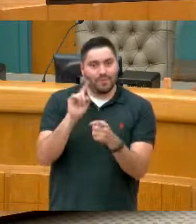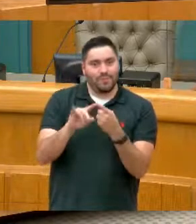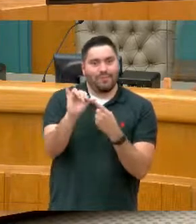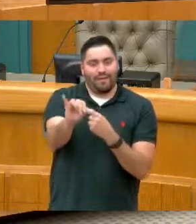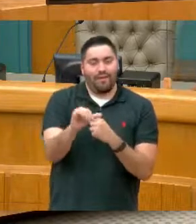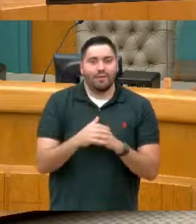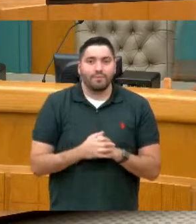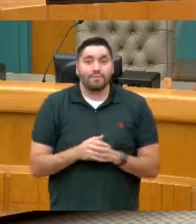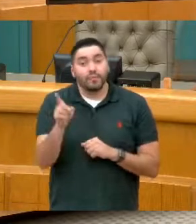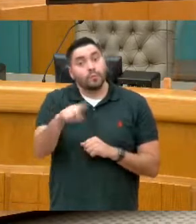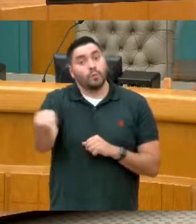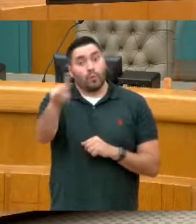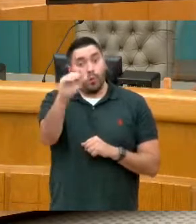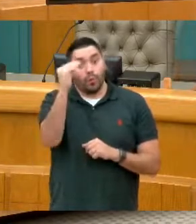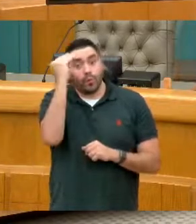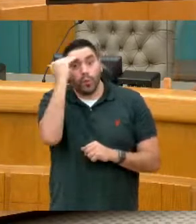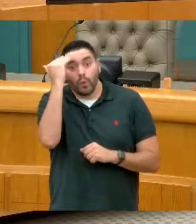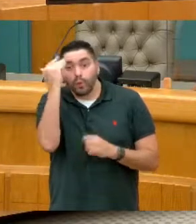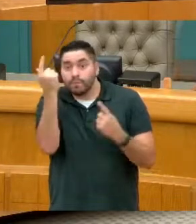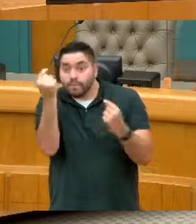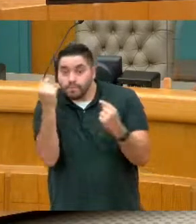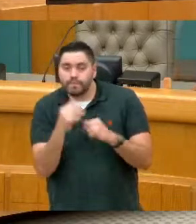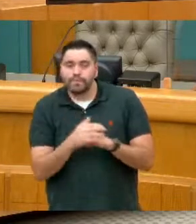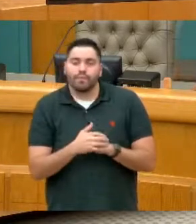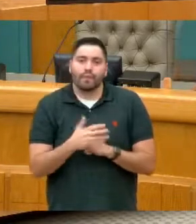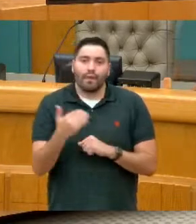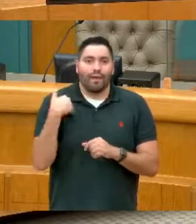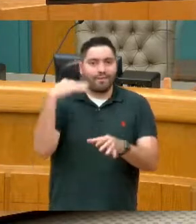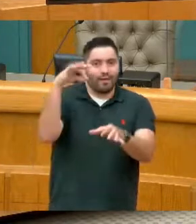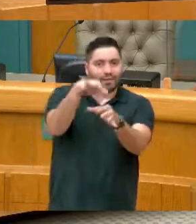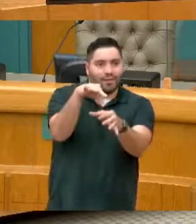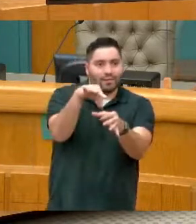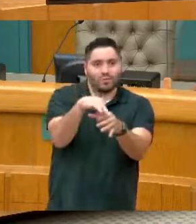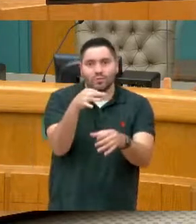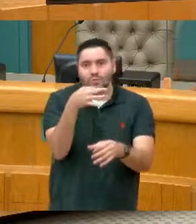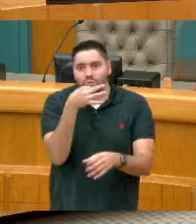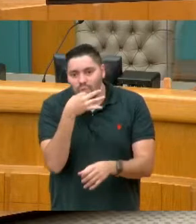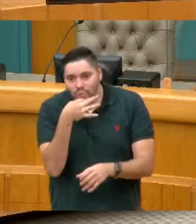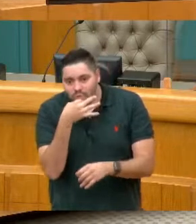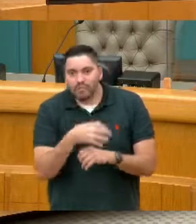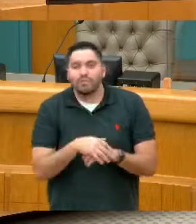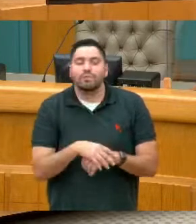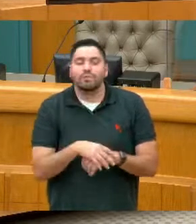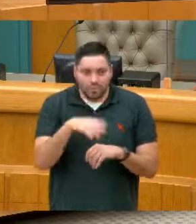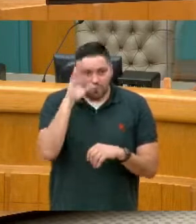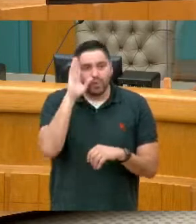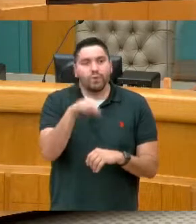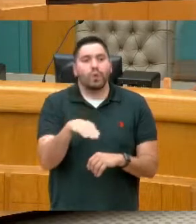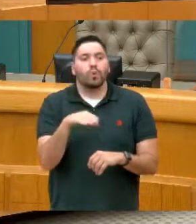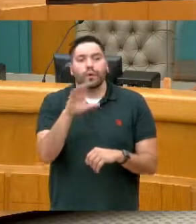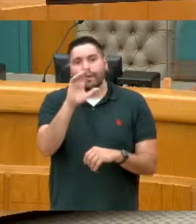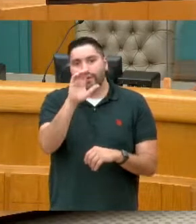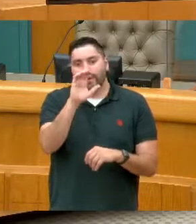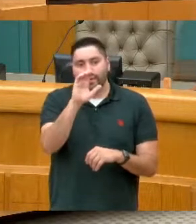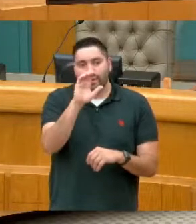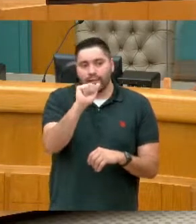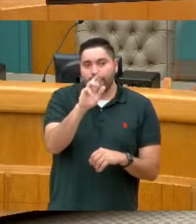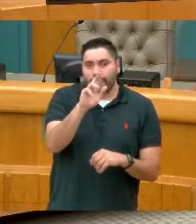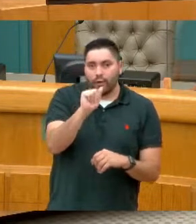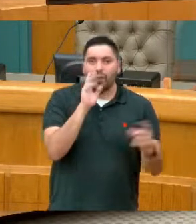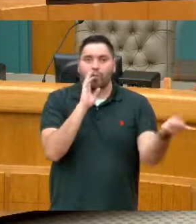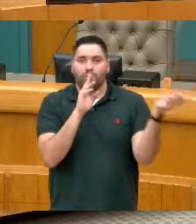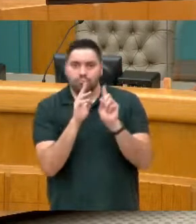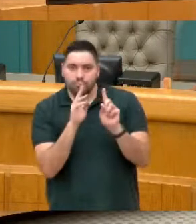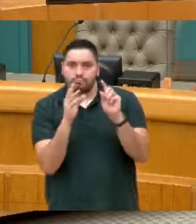10/20/20, October the 10th, 2020. We want to continue to bring you